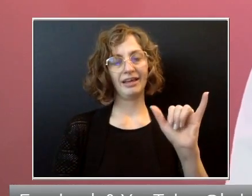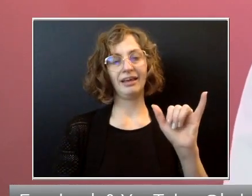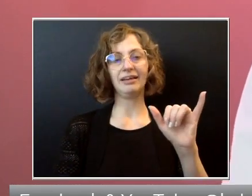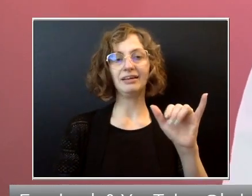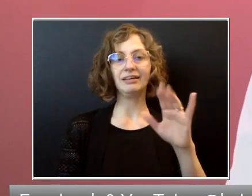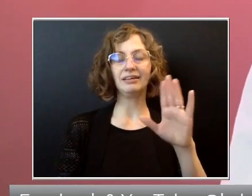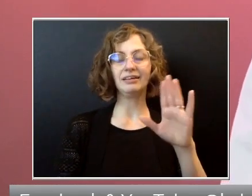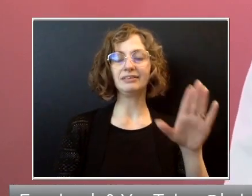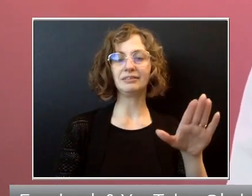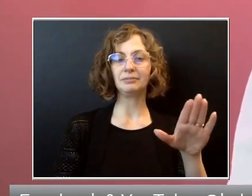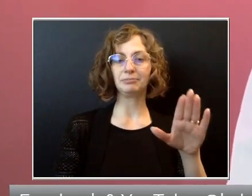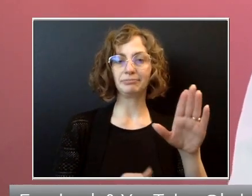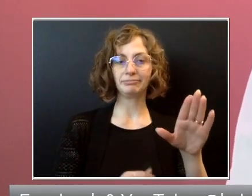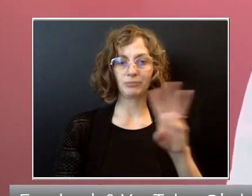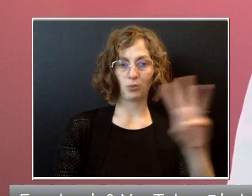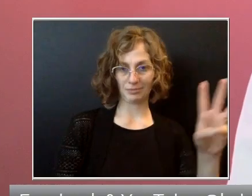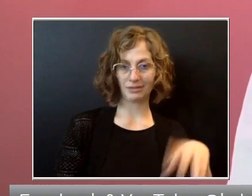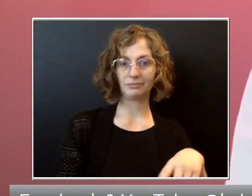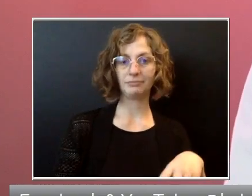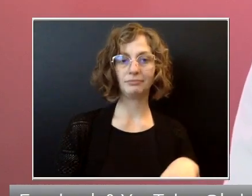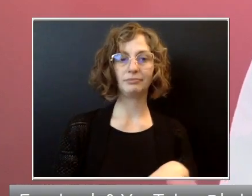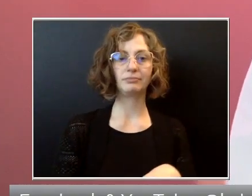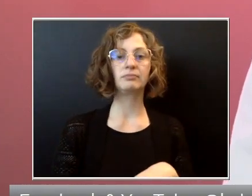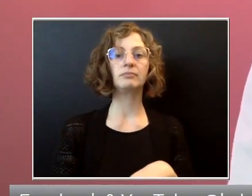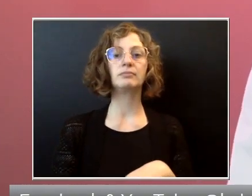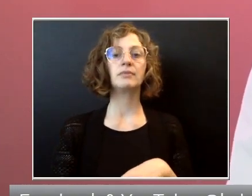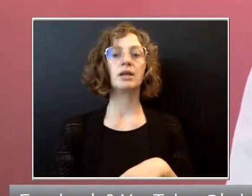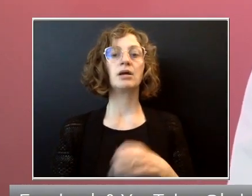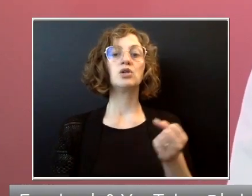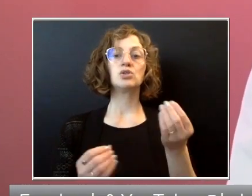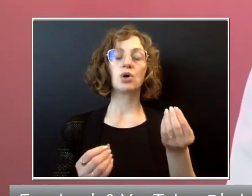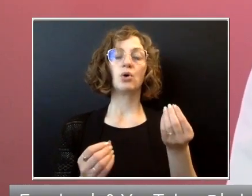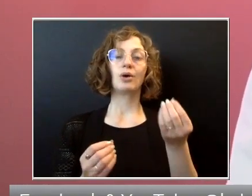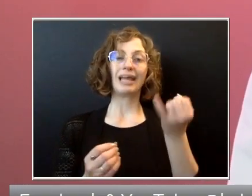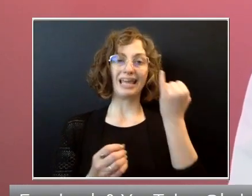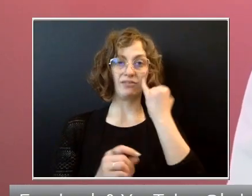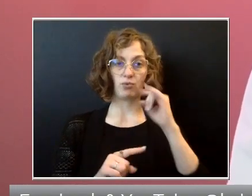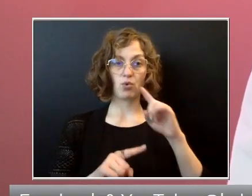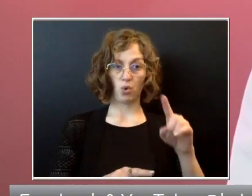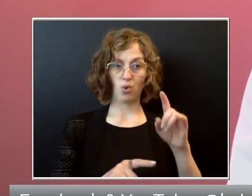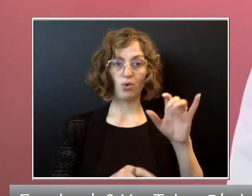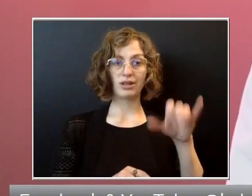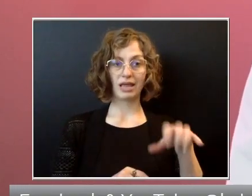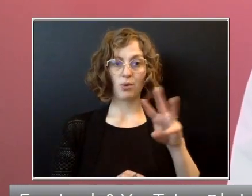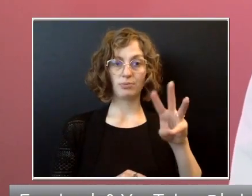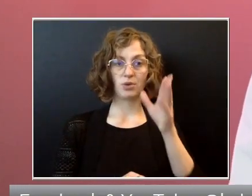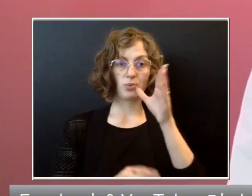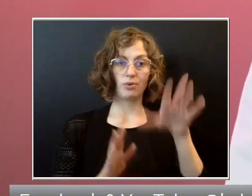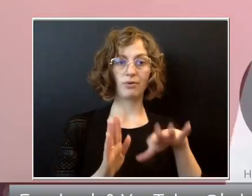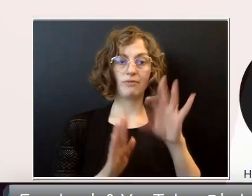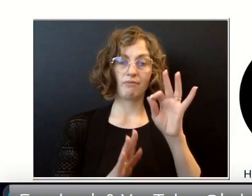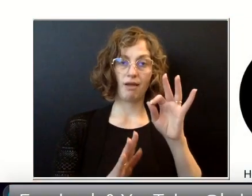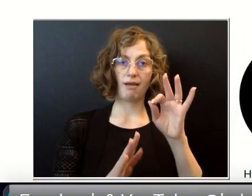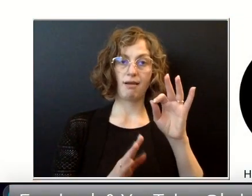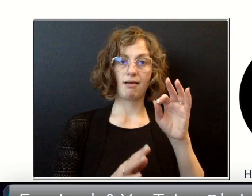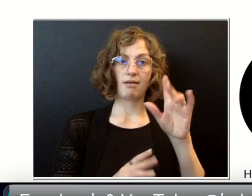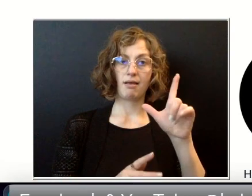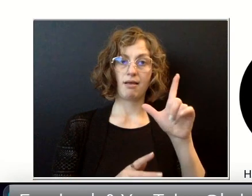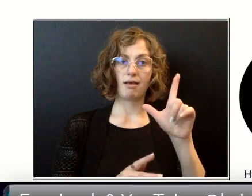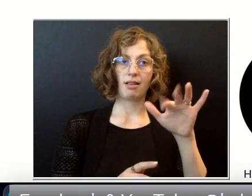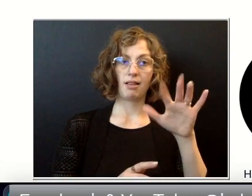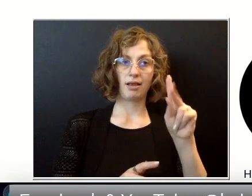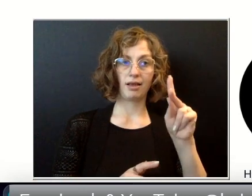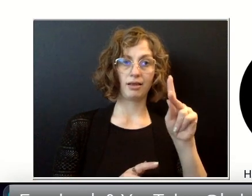4HCM.org. And if you go there, you will find a link to sign up. And I think everybody in the KU